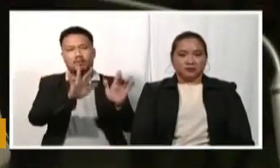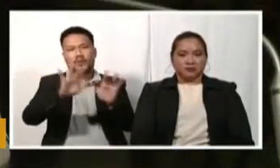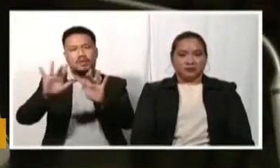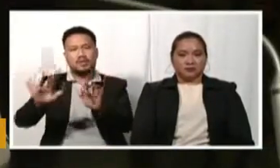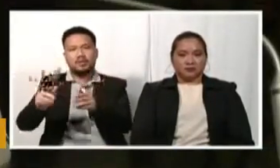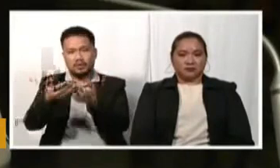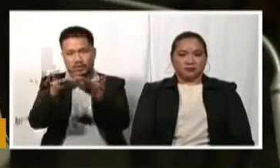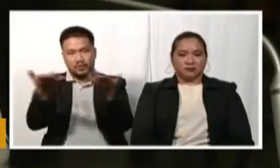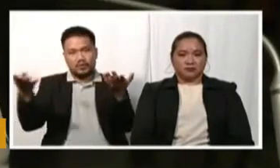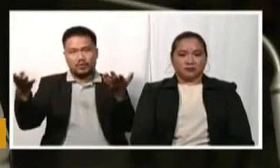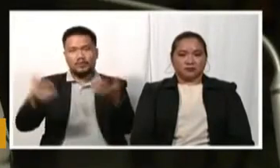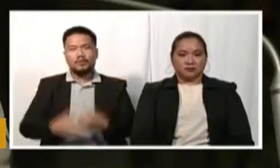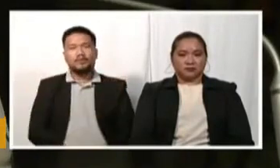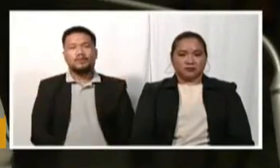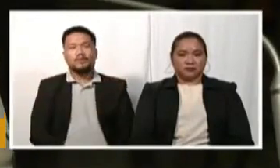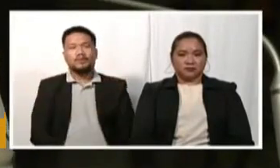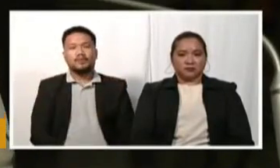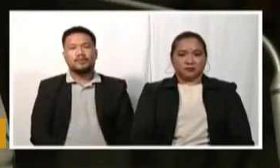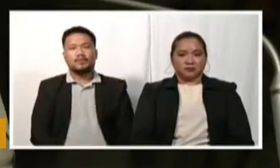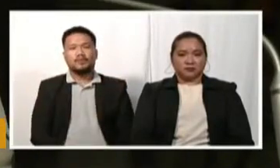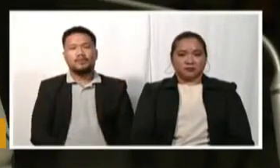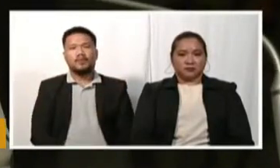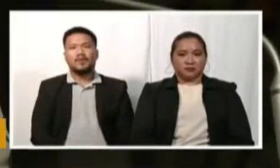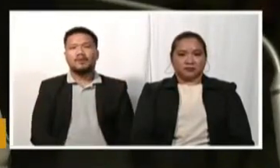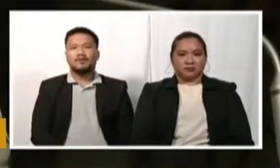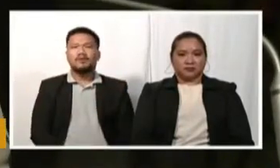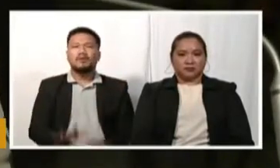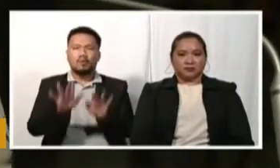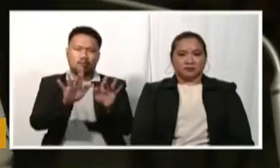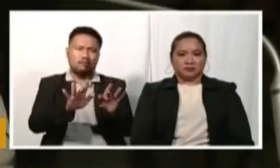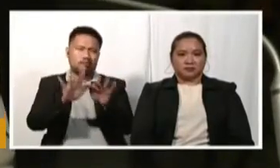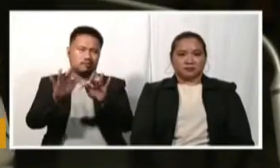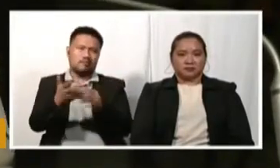you. O afflicted one,